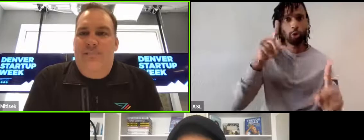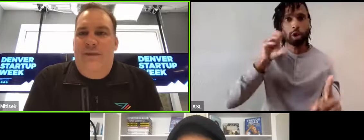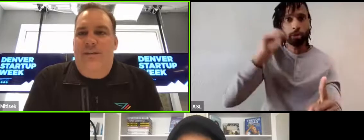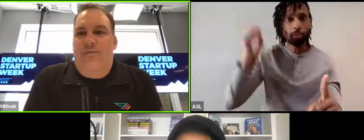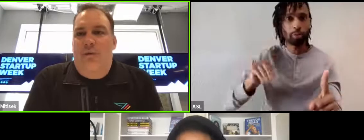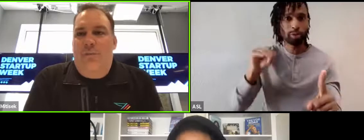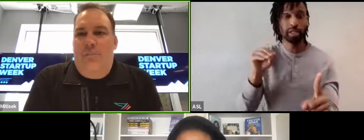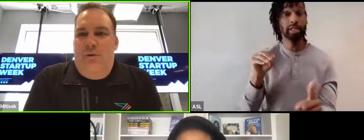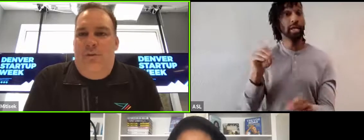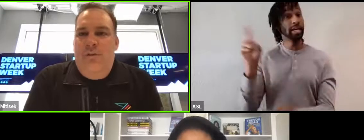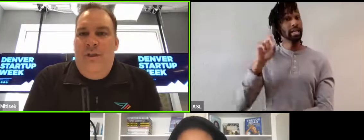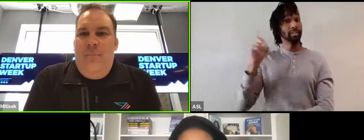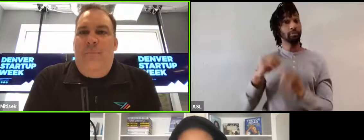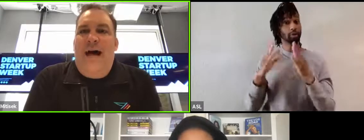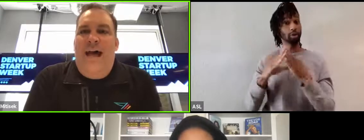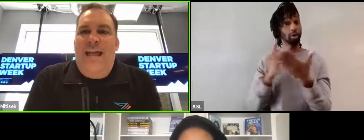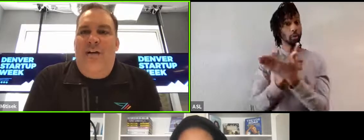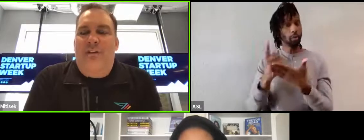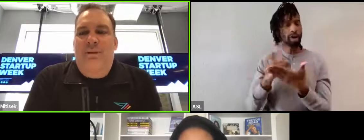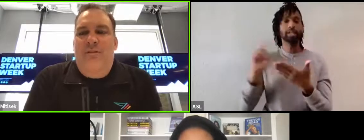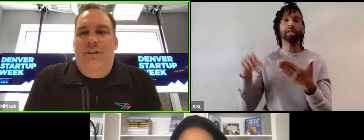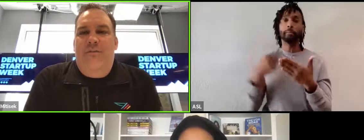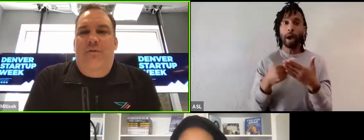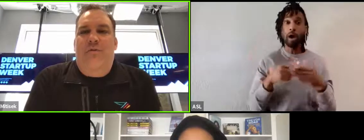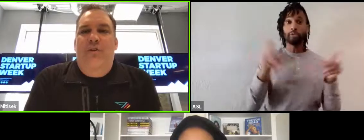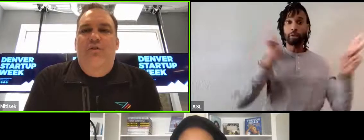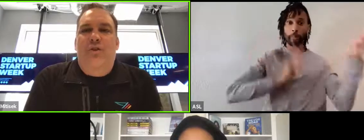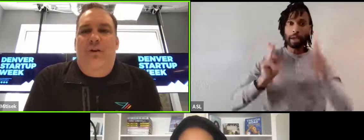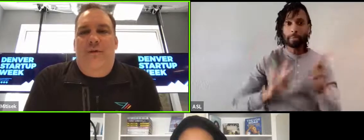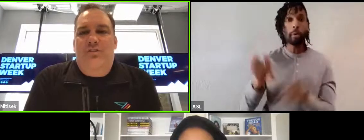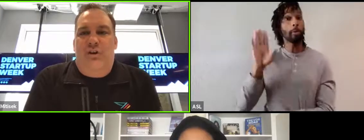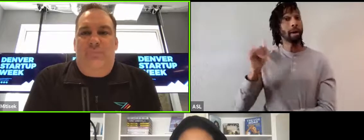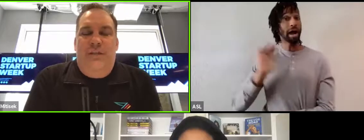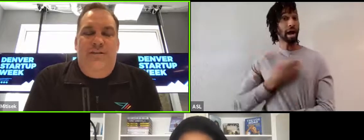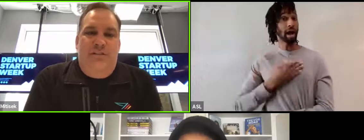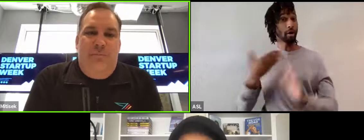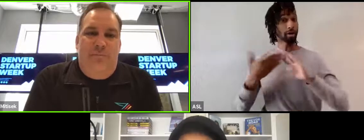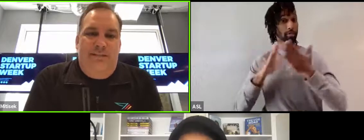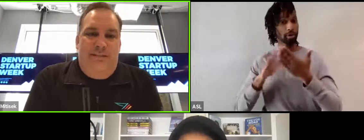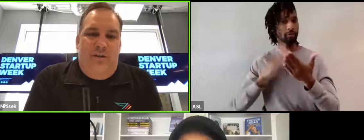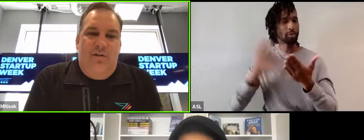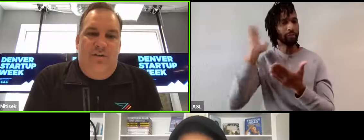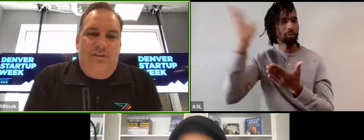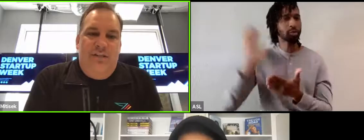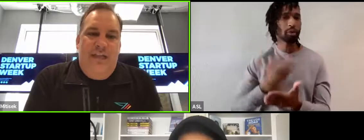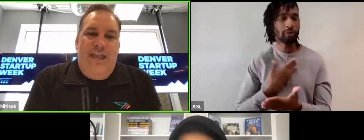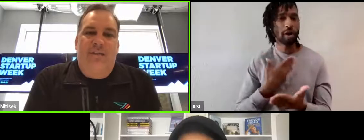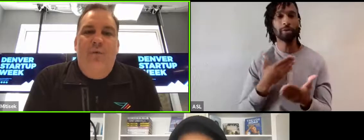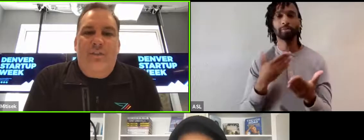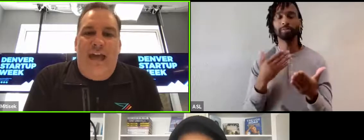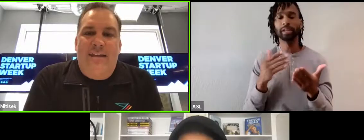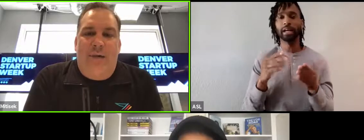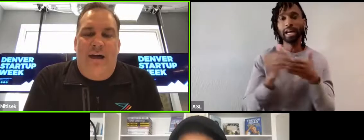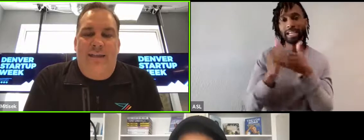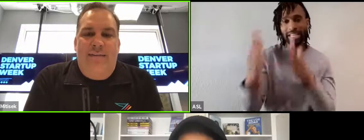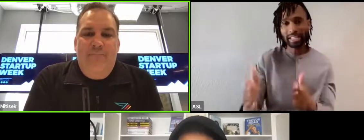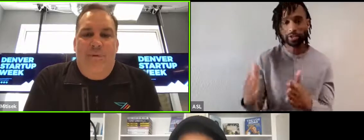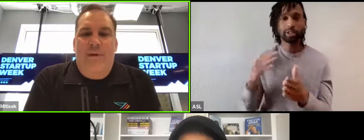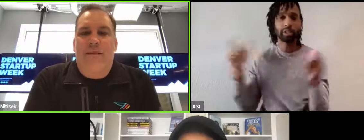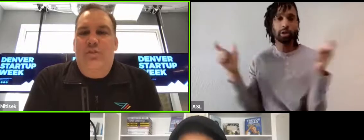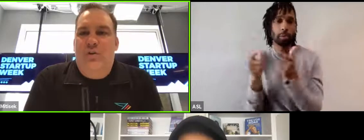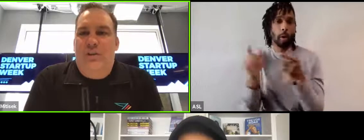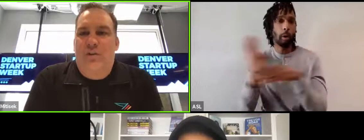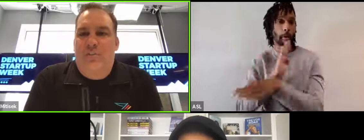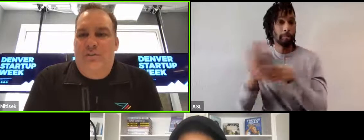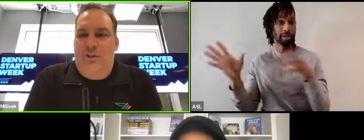has always been for the people, by our community, for the future of our startup leaders and small business owners. And with that in mind,